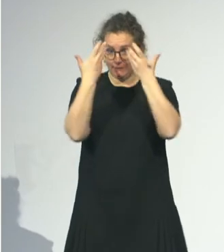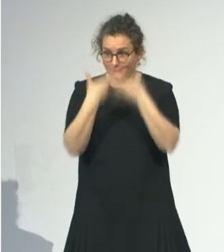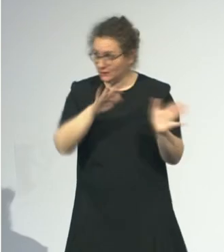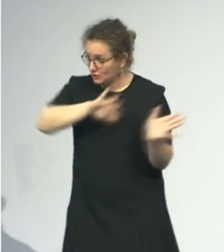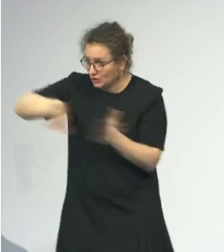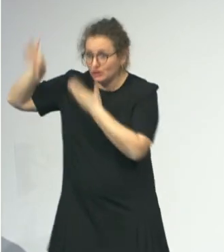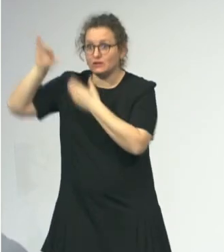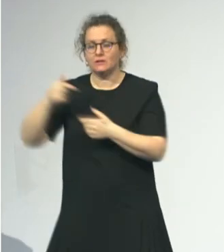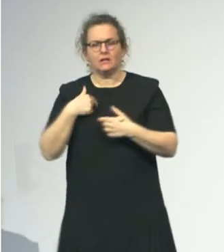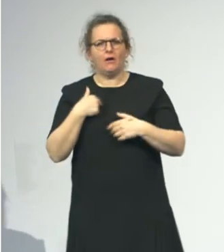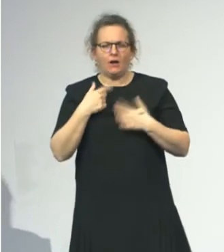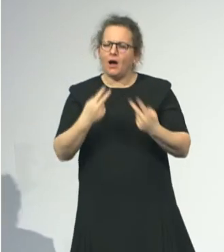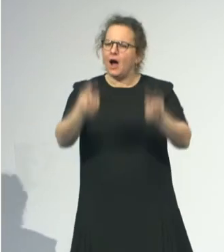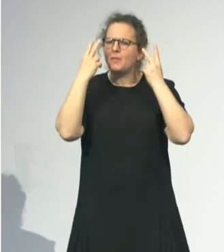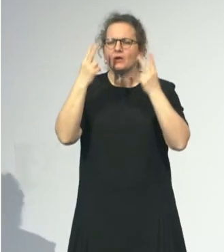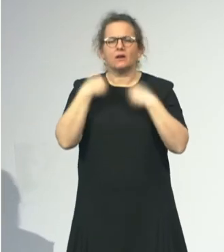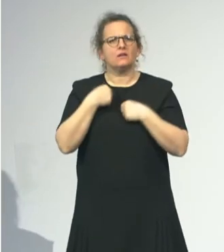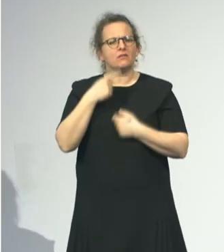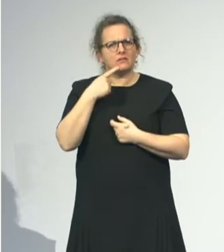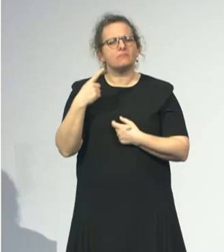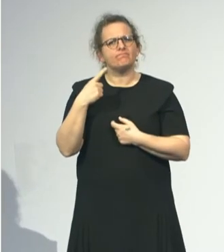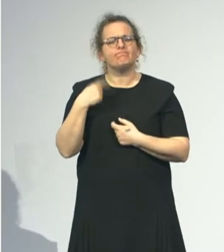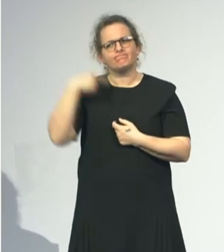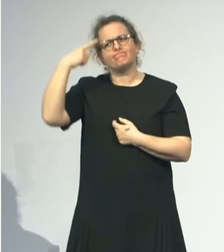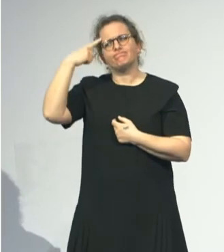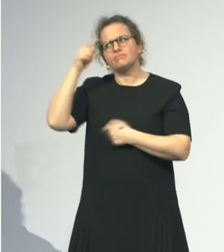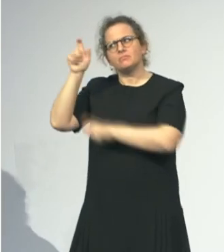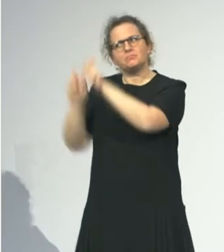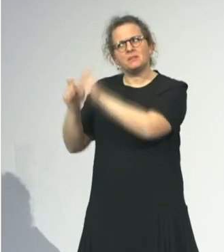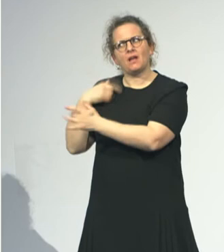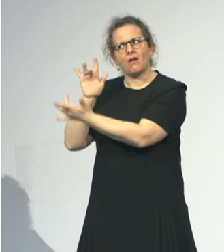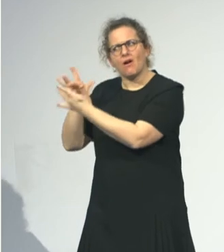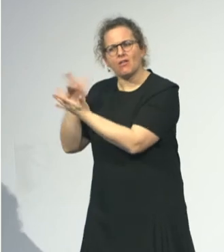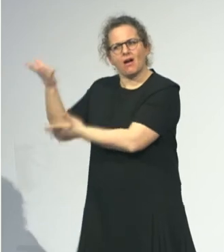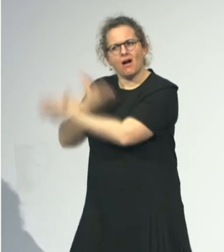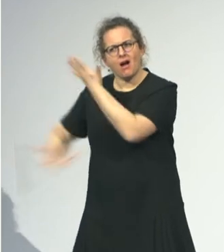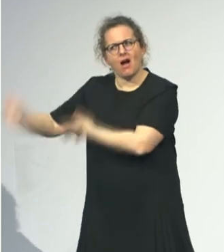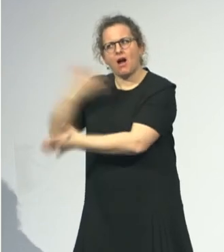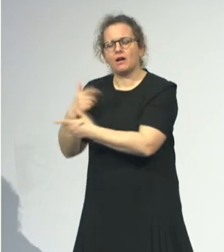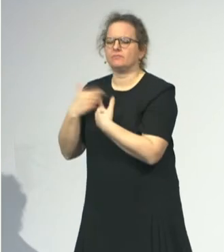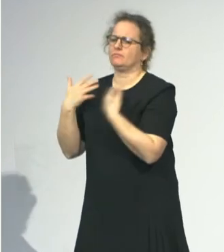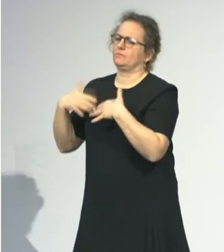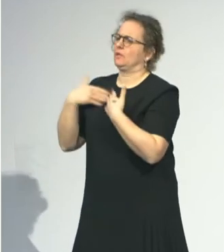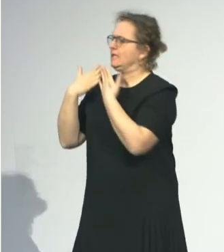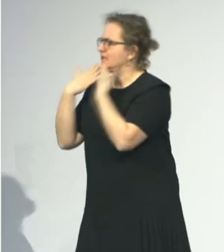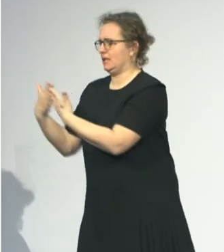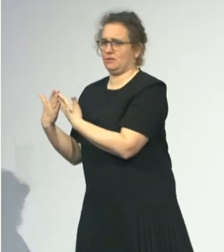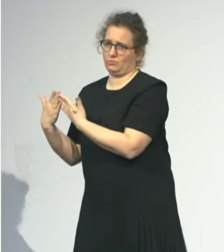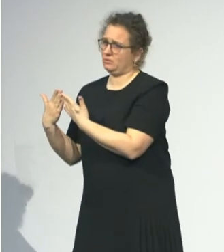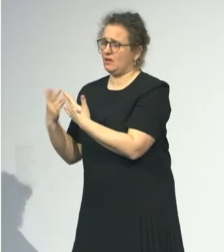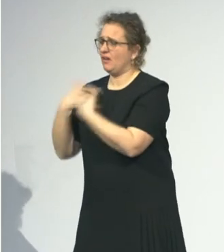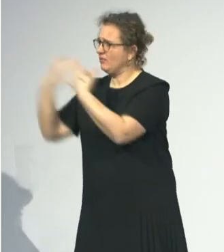thankful for all the persons and the projects that are here and share with us all what they have